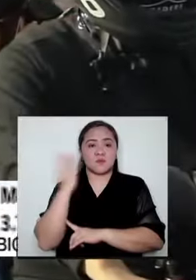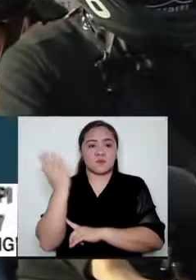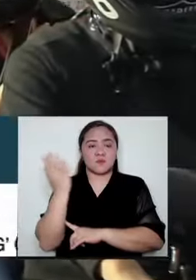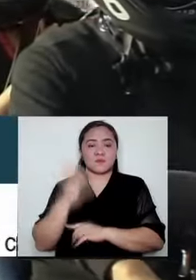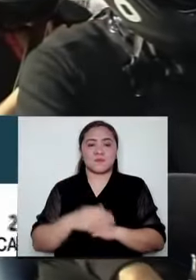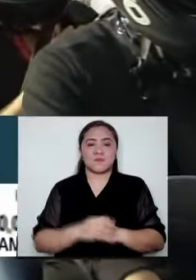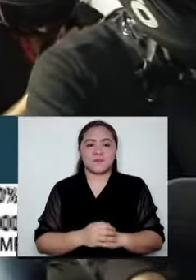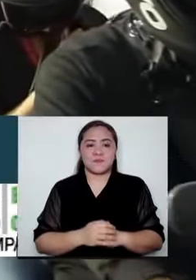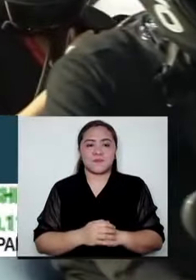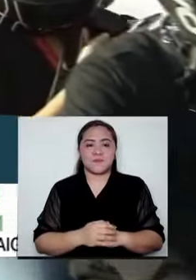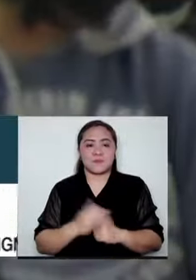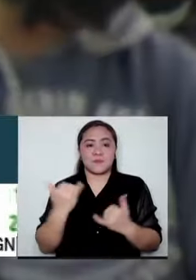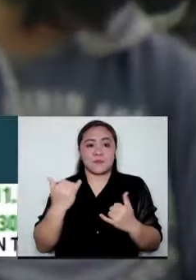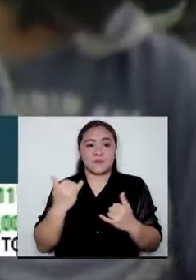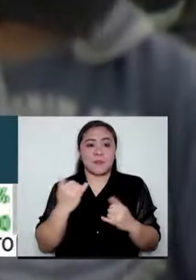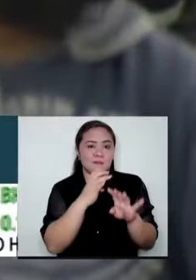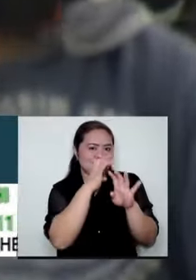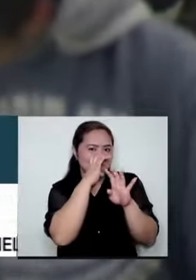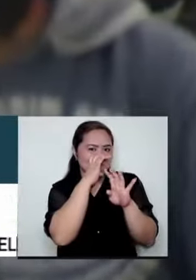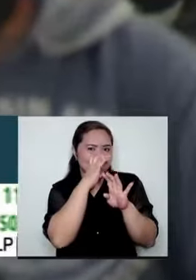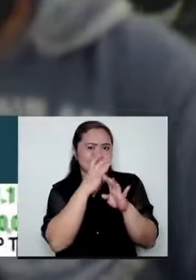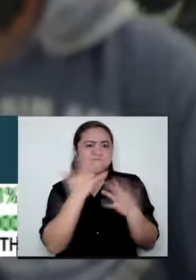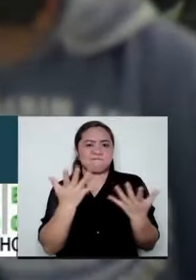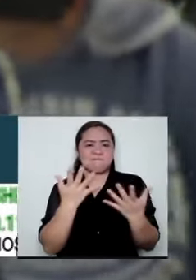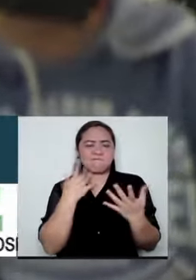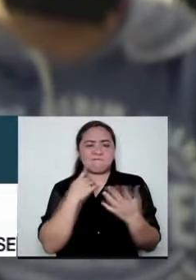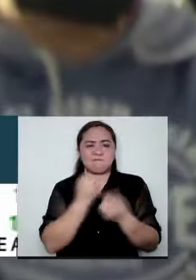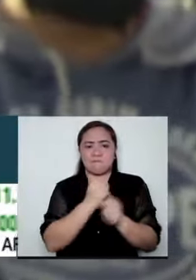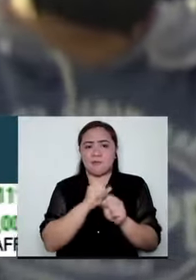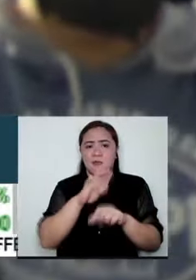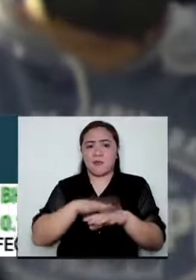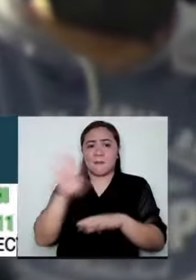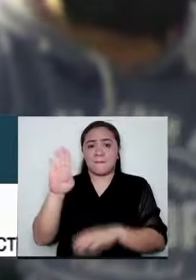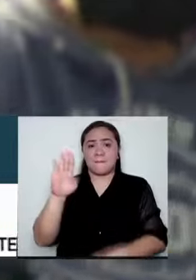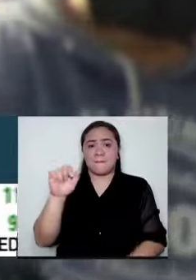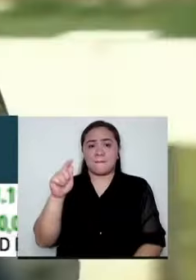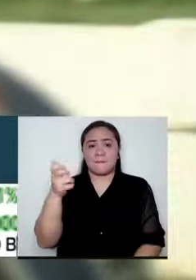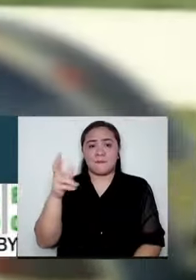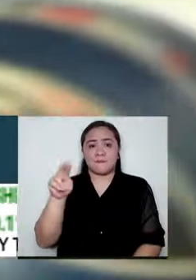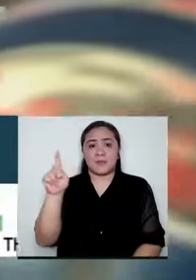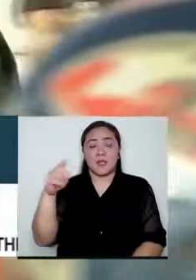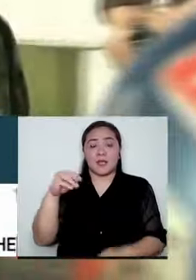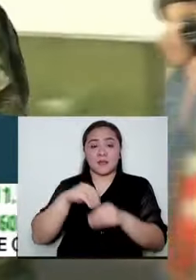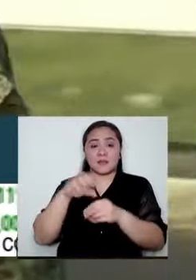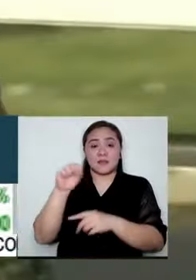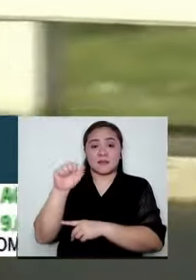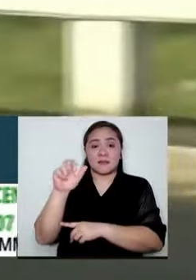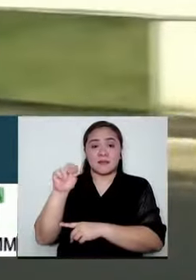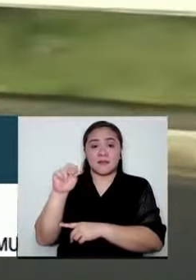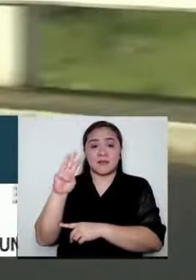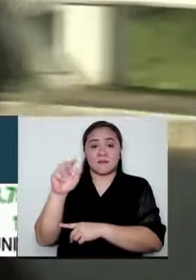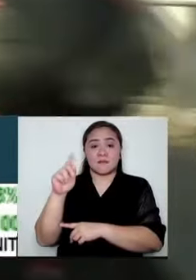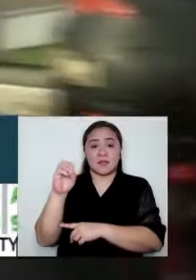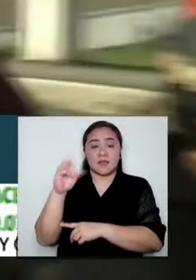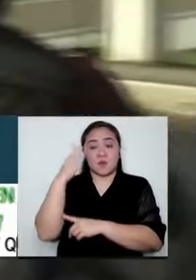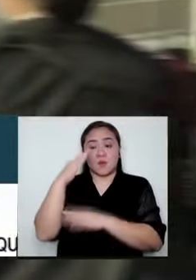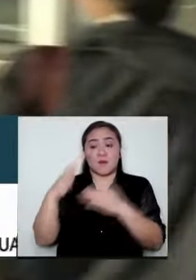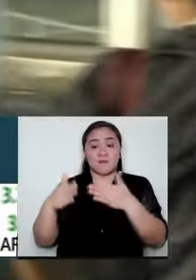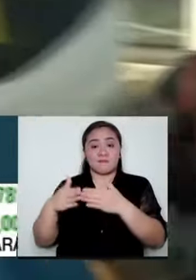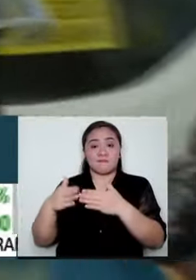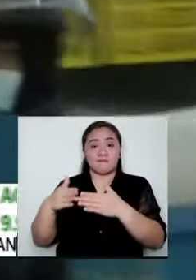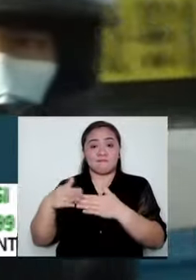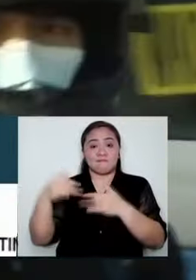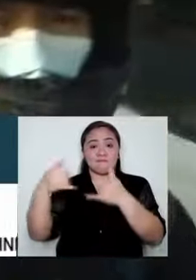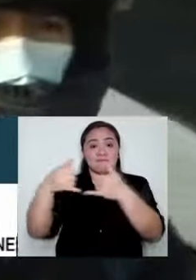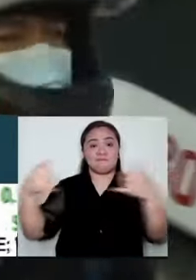Tight security is being implemented here at the Batasan San Mateo checkpoint, which is the border of Quezon City and Rizal, because